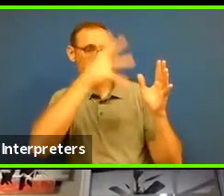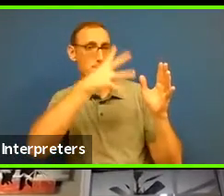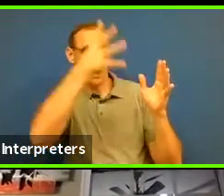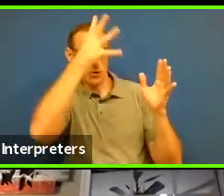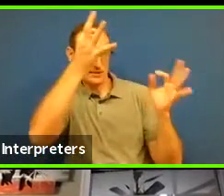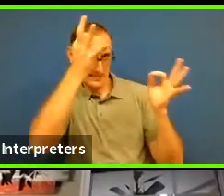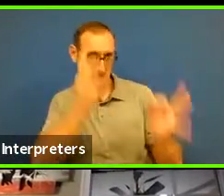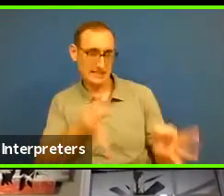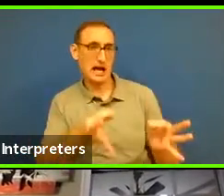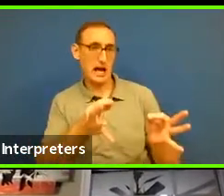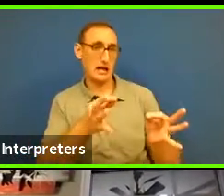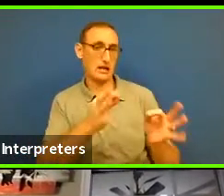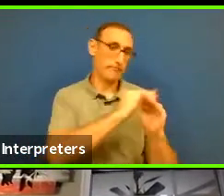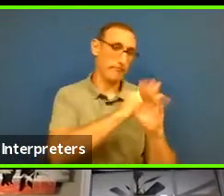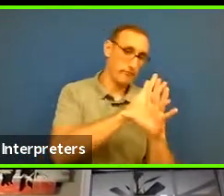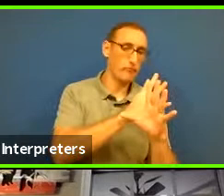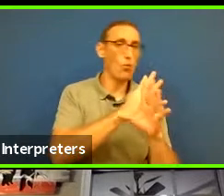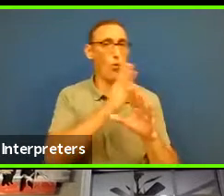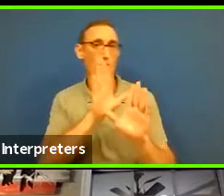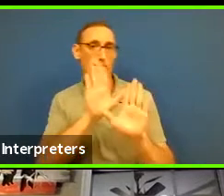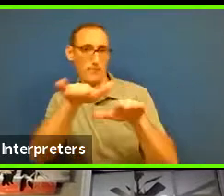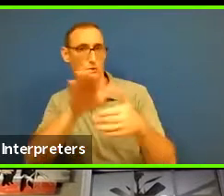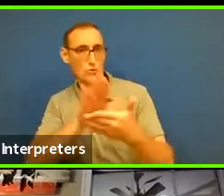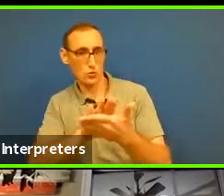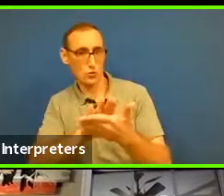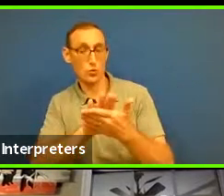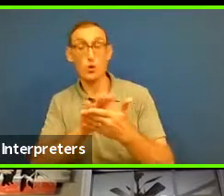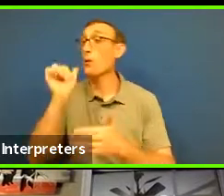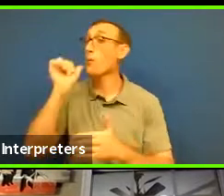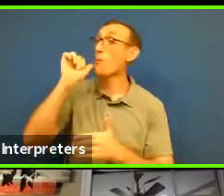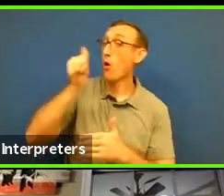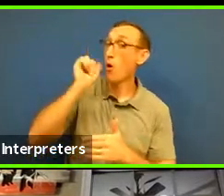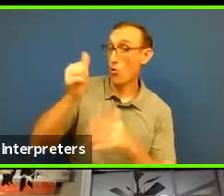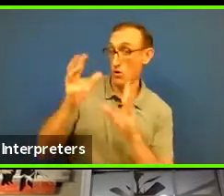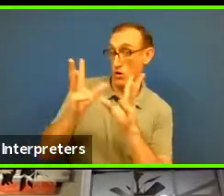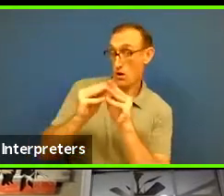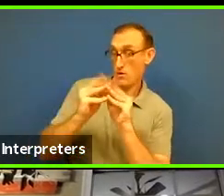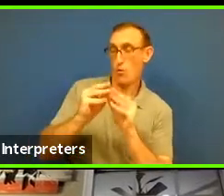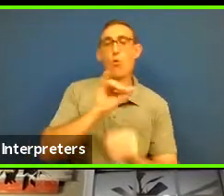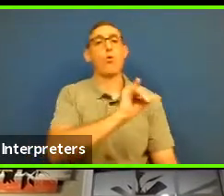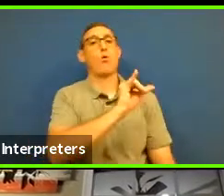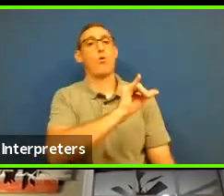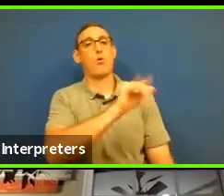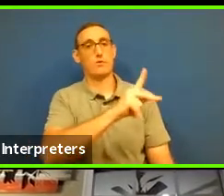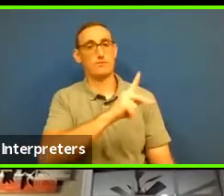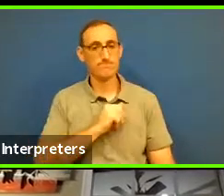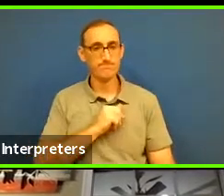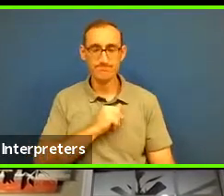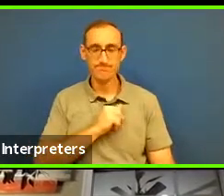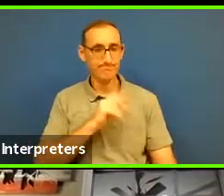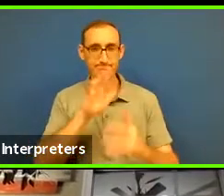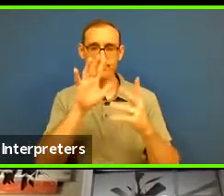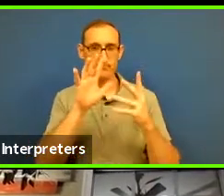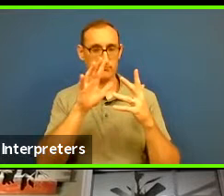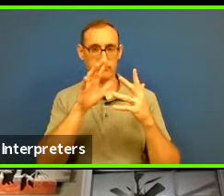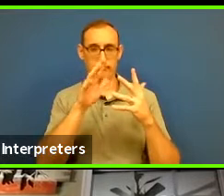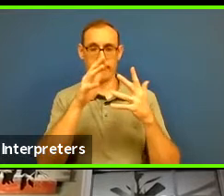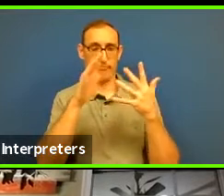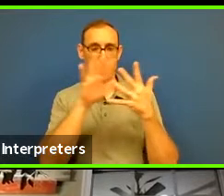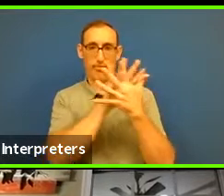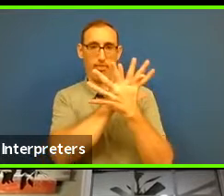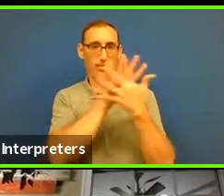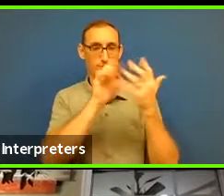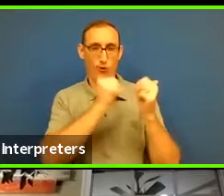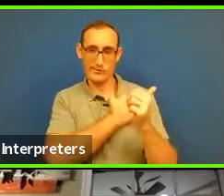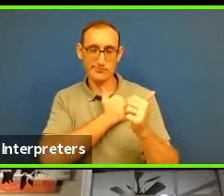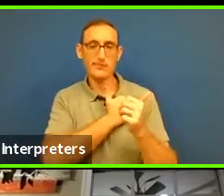of my days. They all are like one big day right now. And then the decision will be allowed to be made again